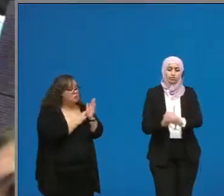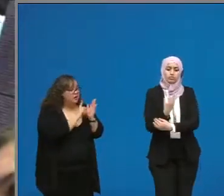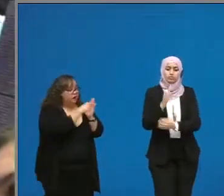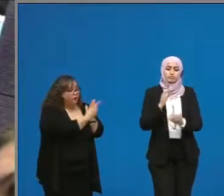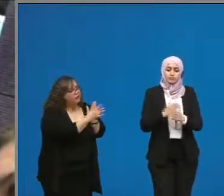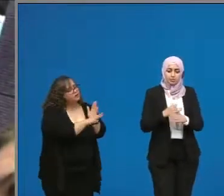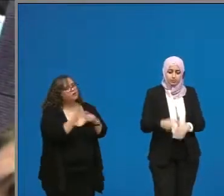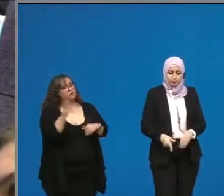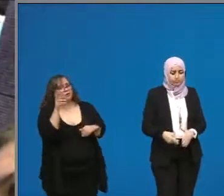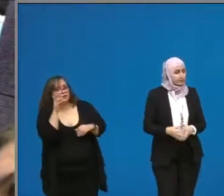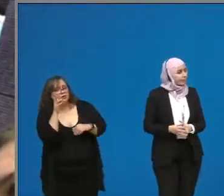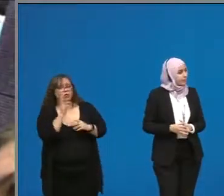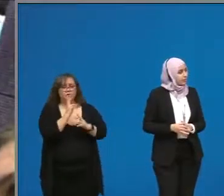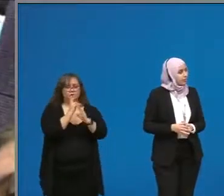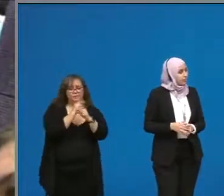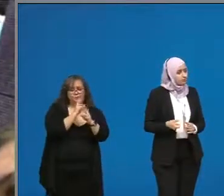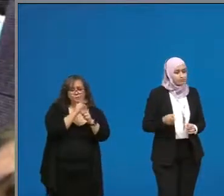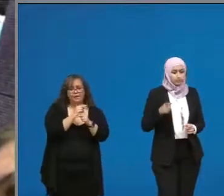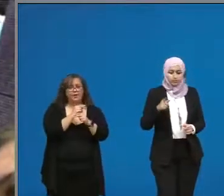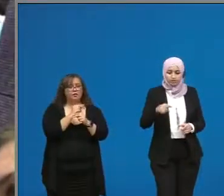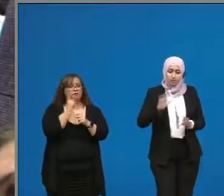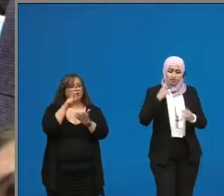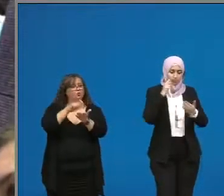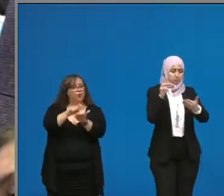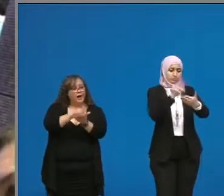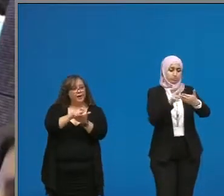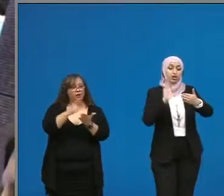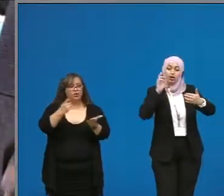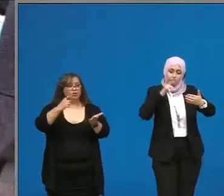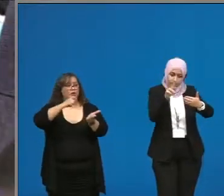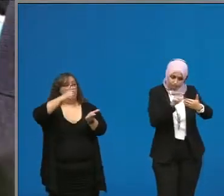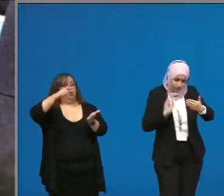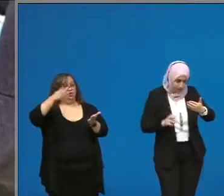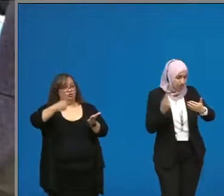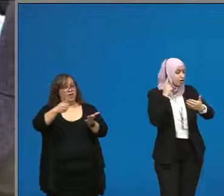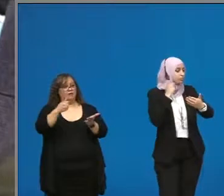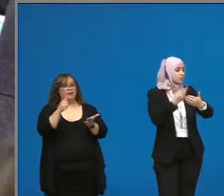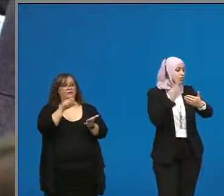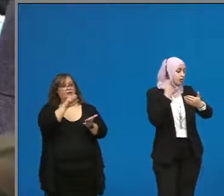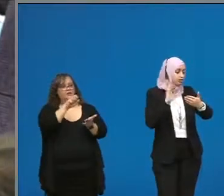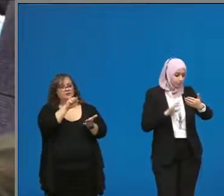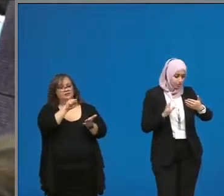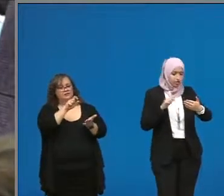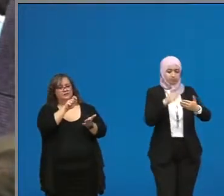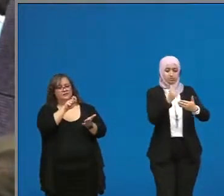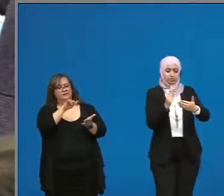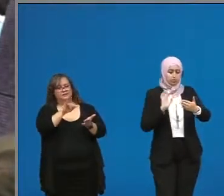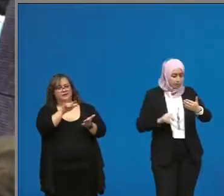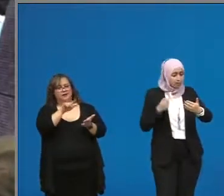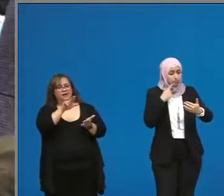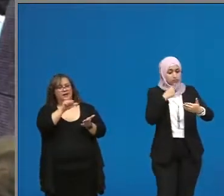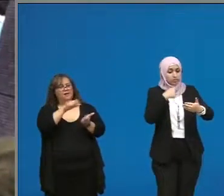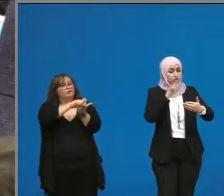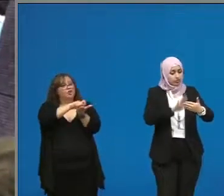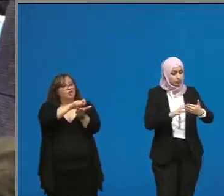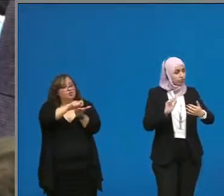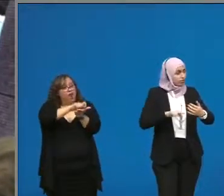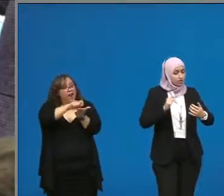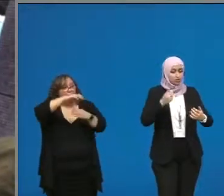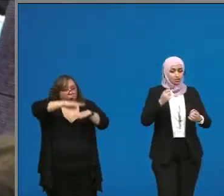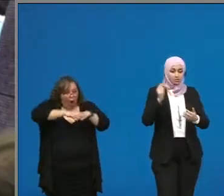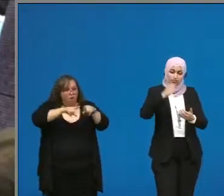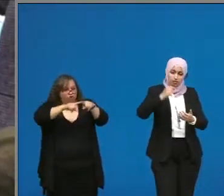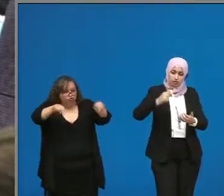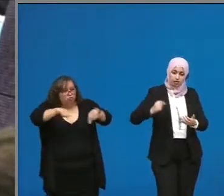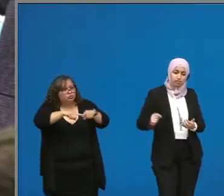can speak if you want to write. You can handwrite with a stylus on the screen. There are multiple ways that you can interface with the body of work that